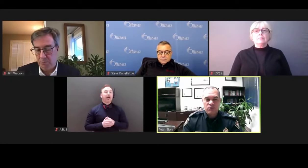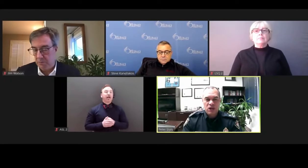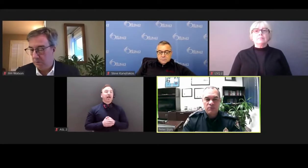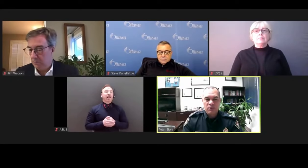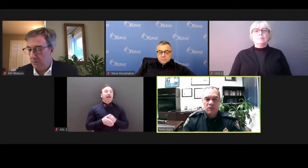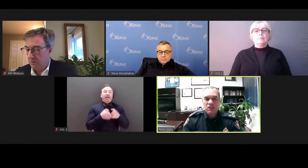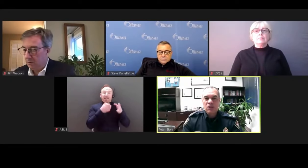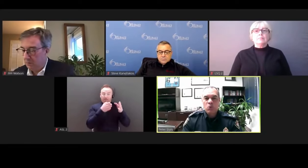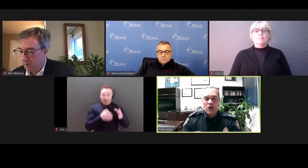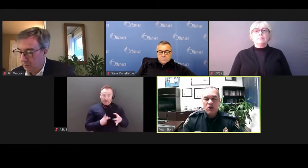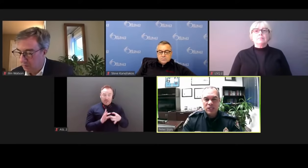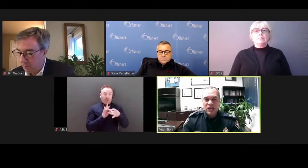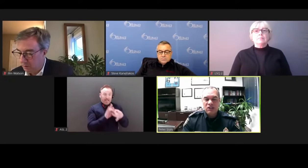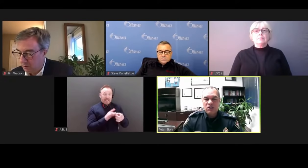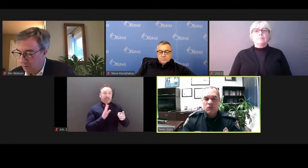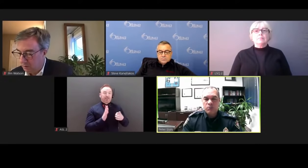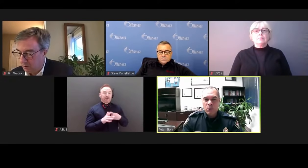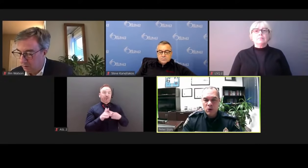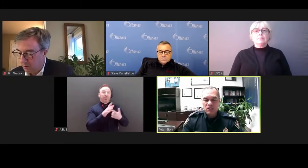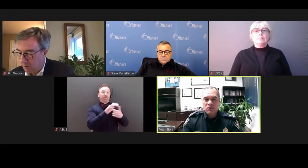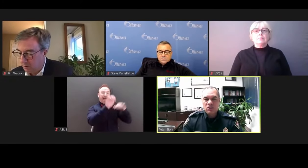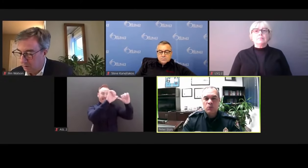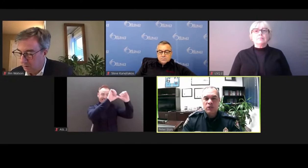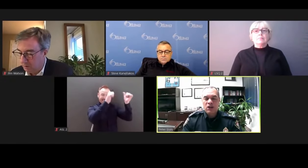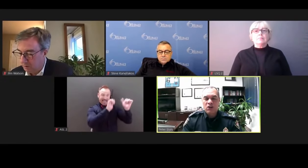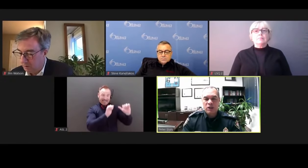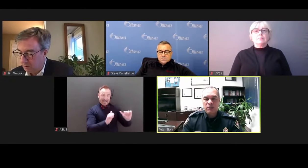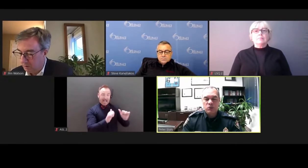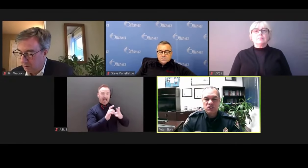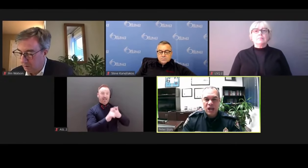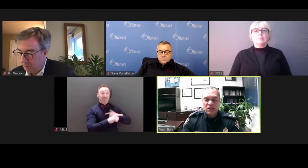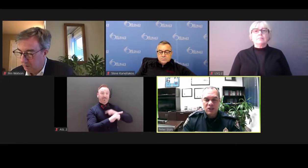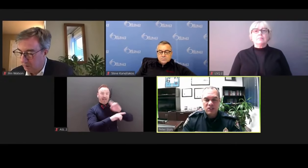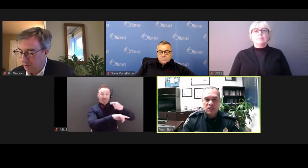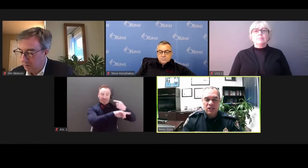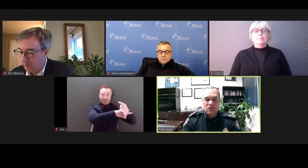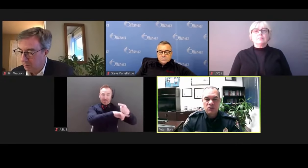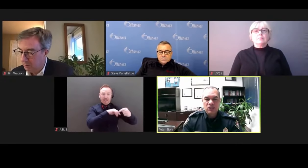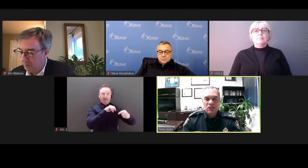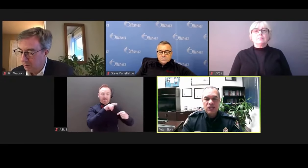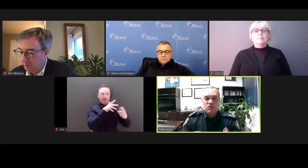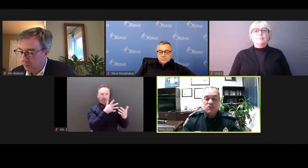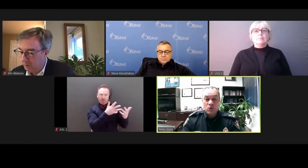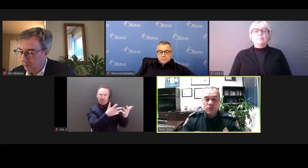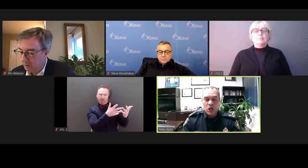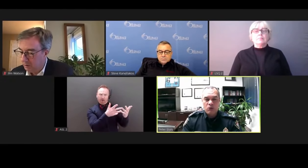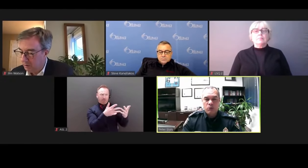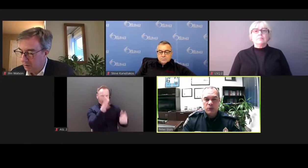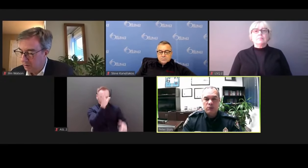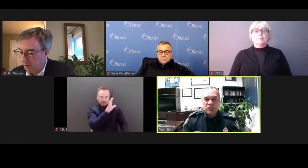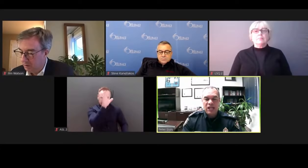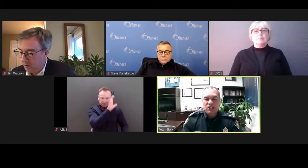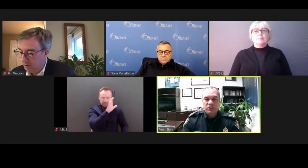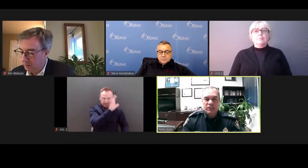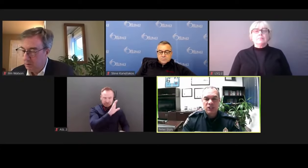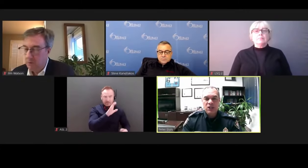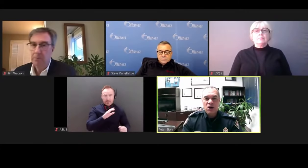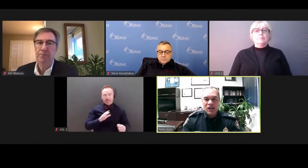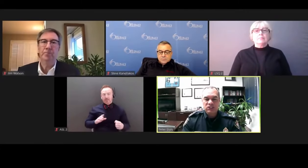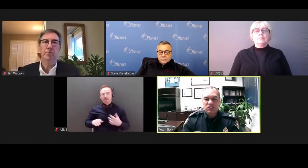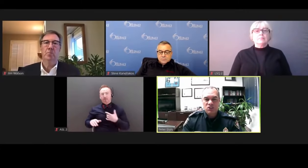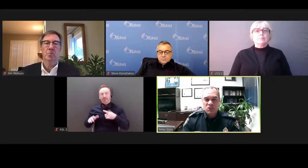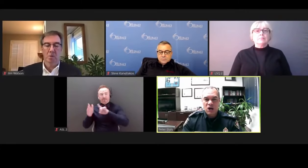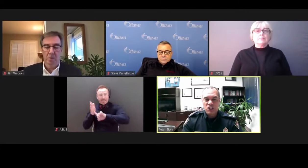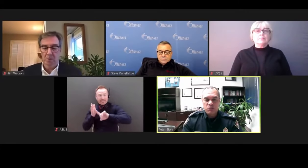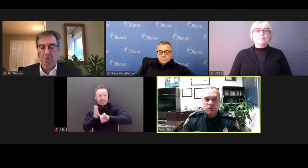Cenotaph crime. Where we get reports, we are able to assign investigators And so far, we've been able to actually